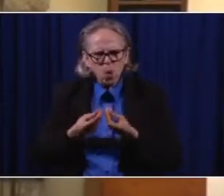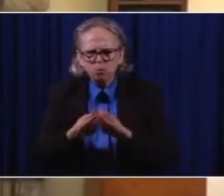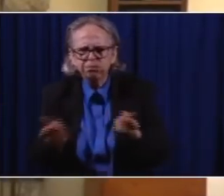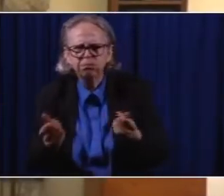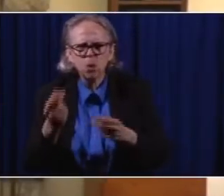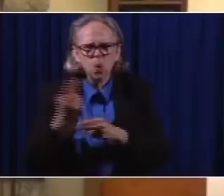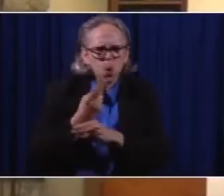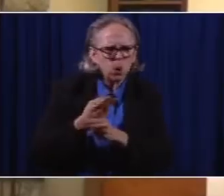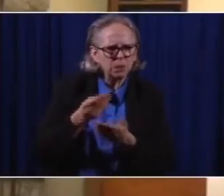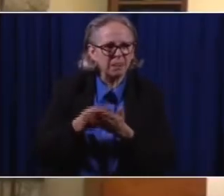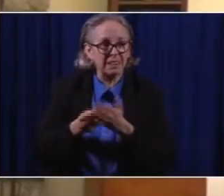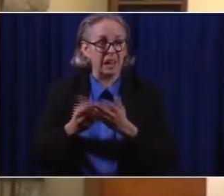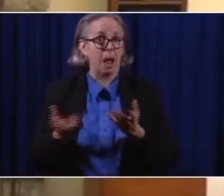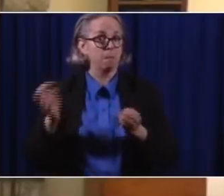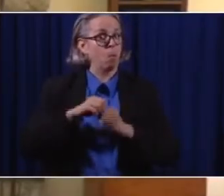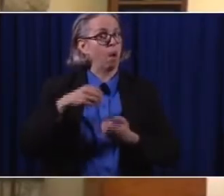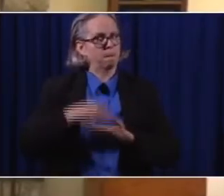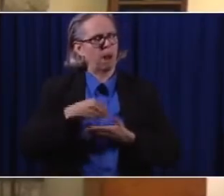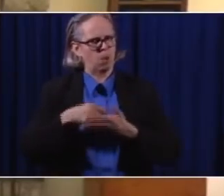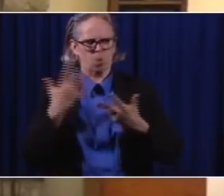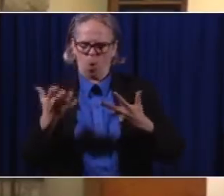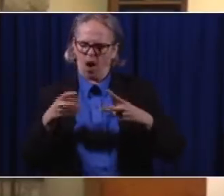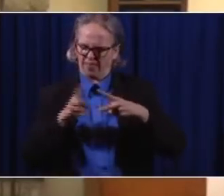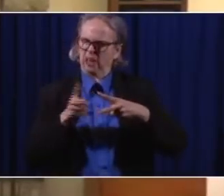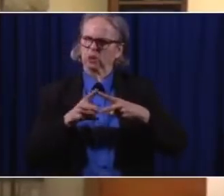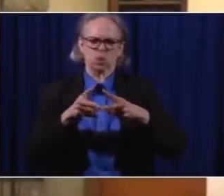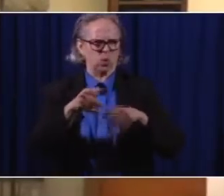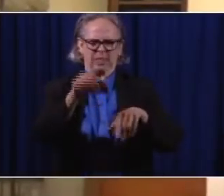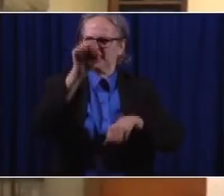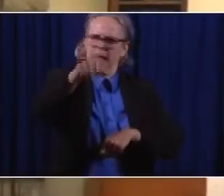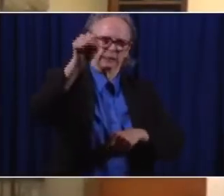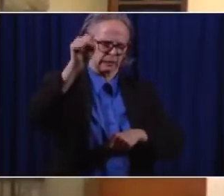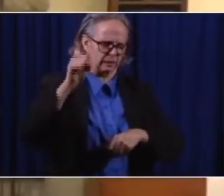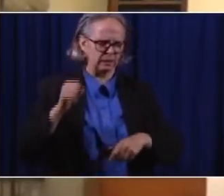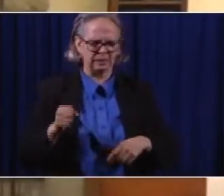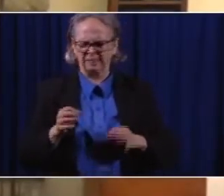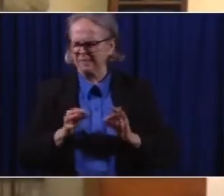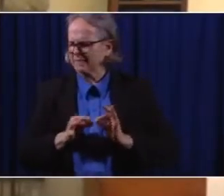So yeah, it's very, very, very important.